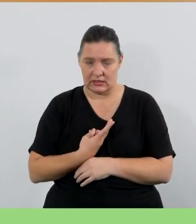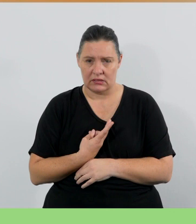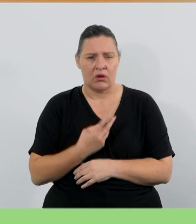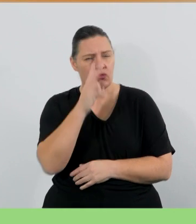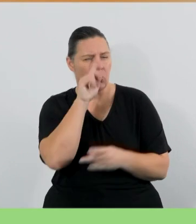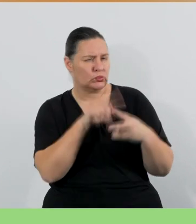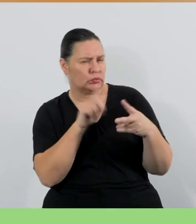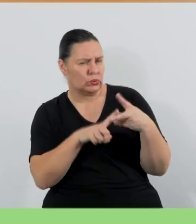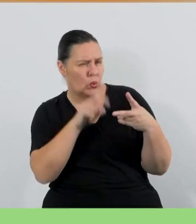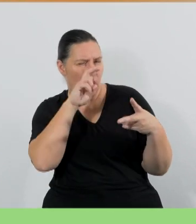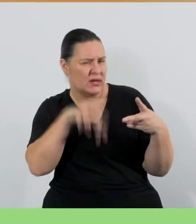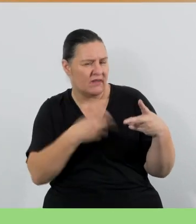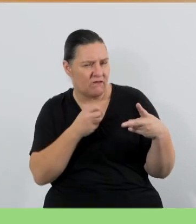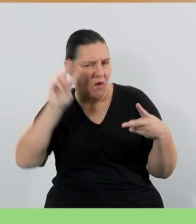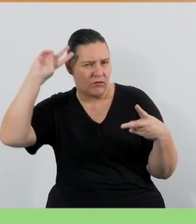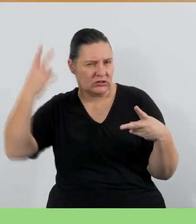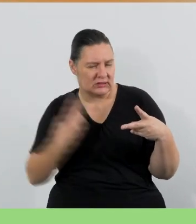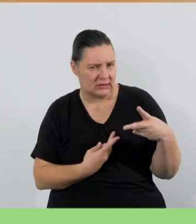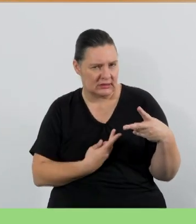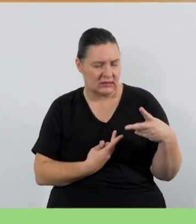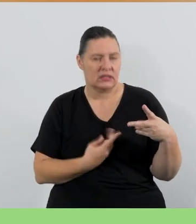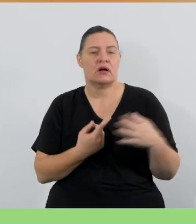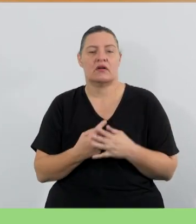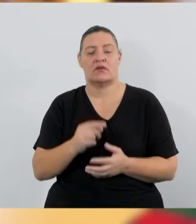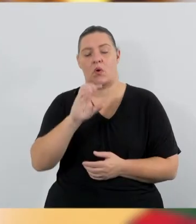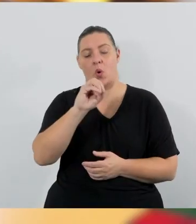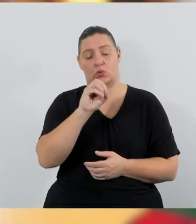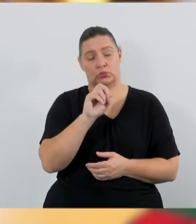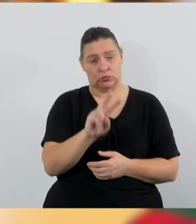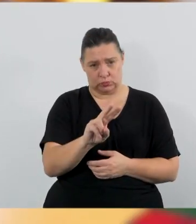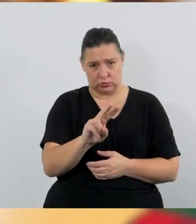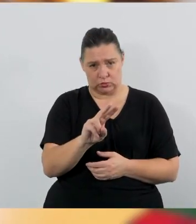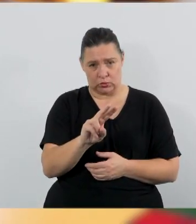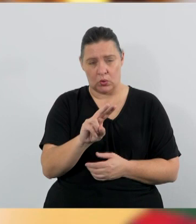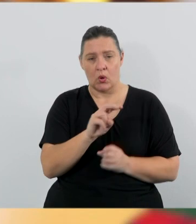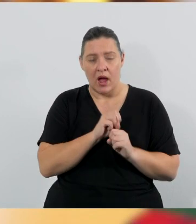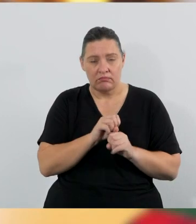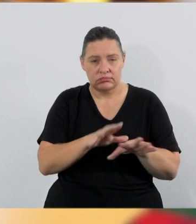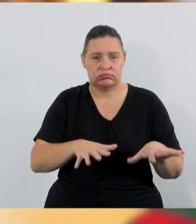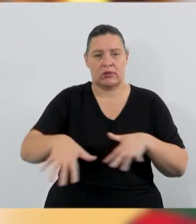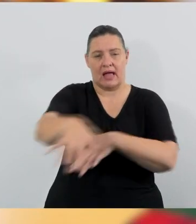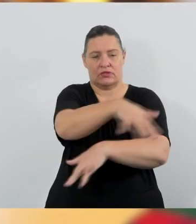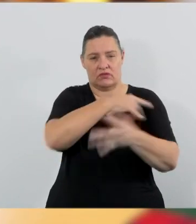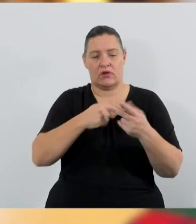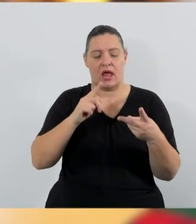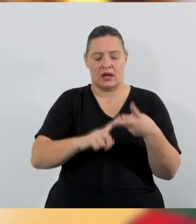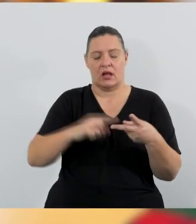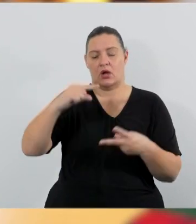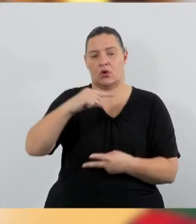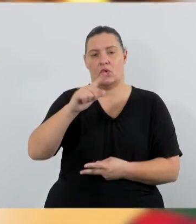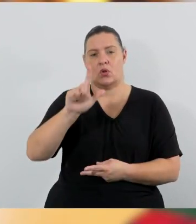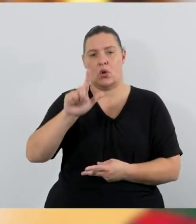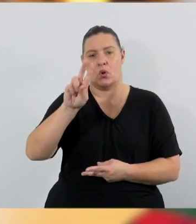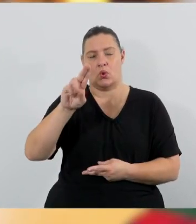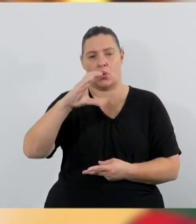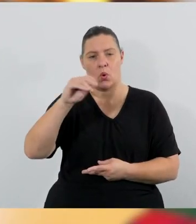you remember the two products of photosynthesis, this is oxygen that was released into the atmosphere and glucose,